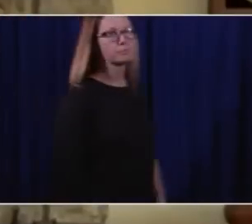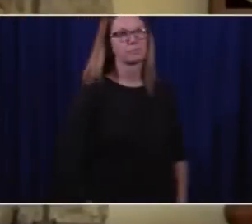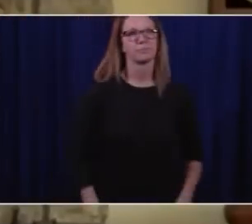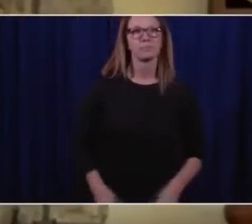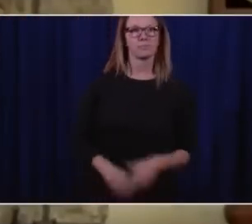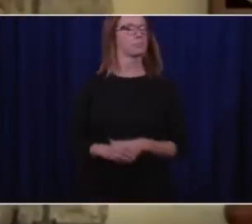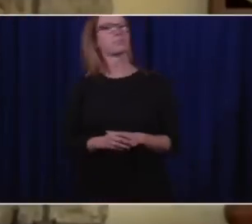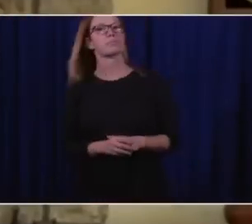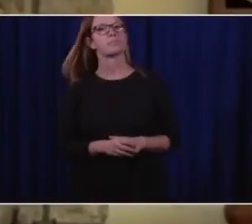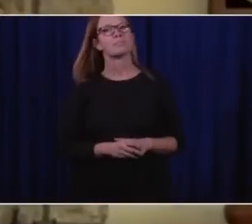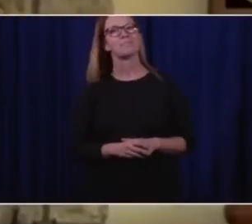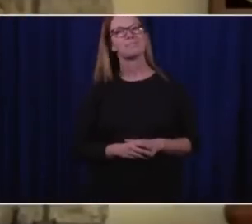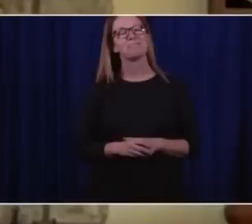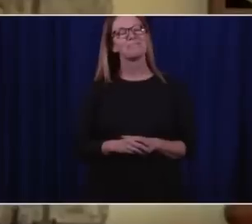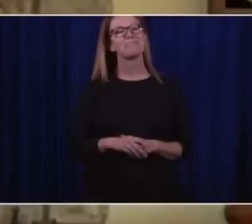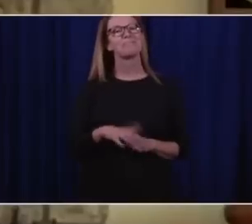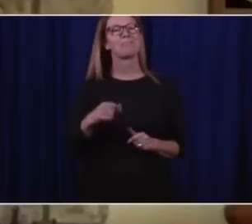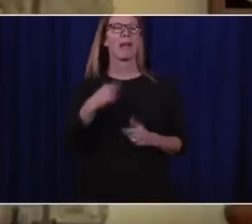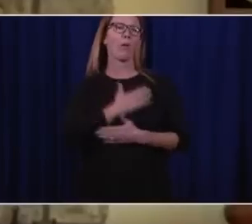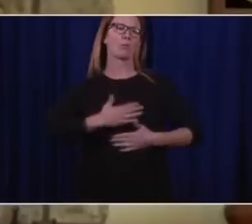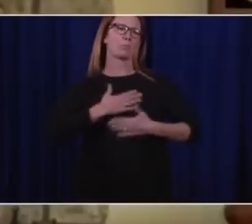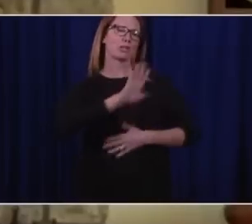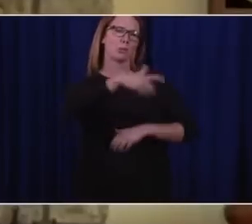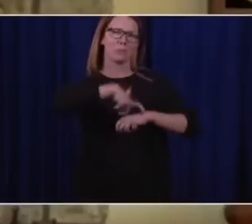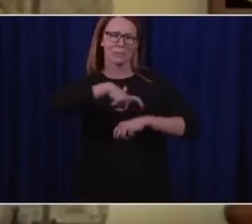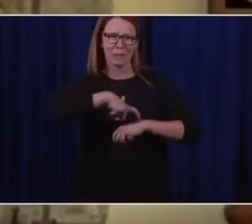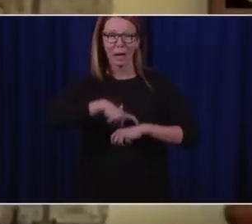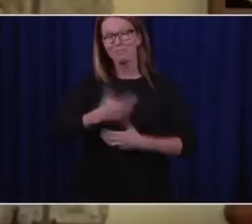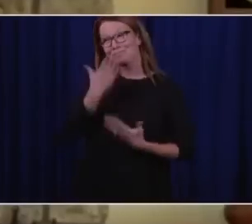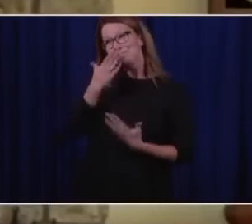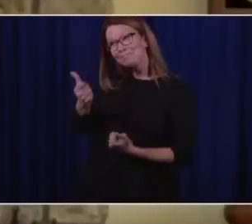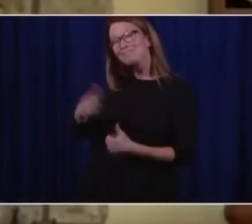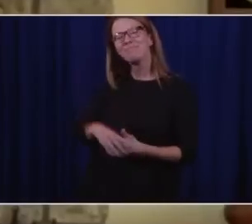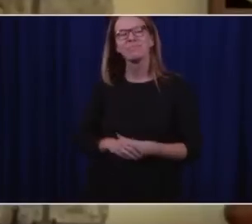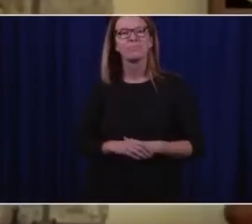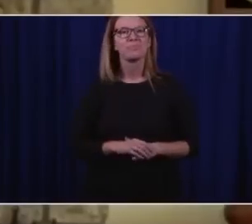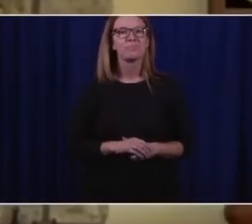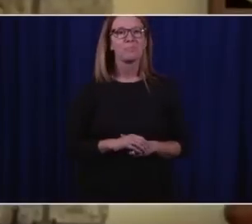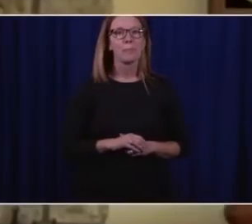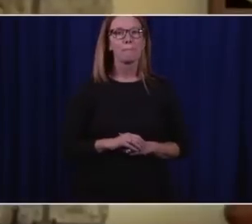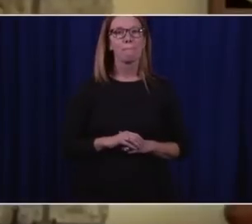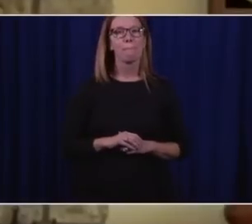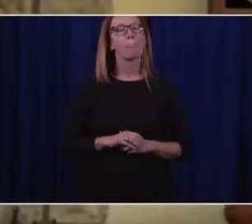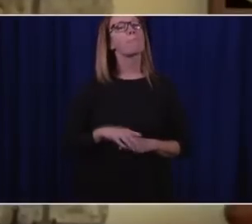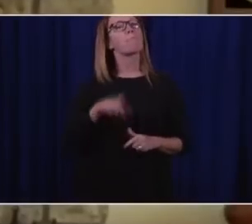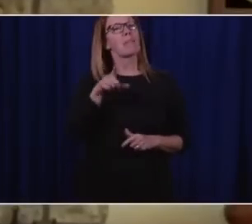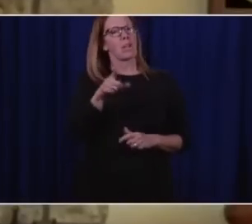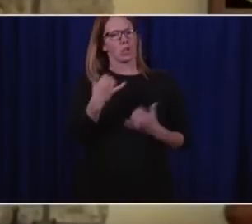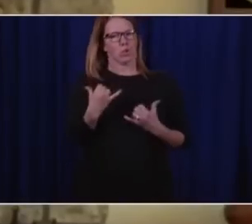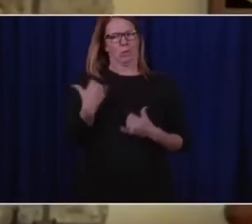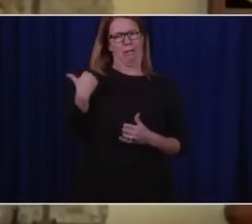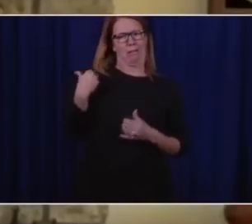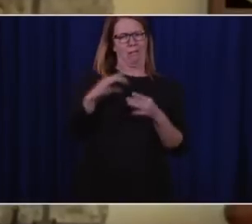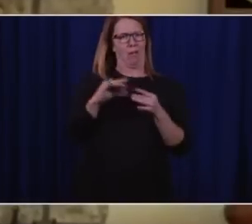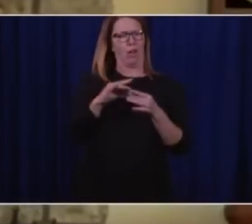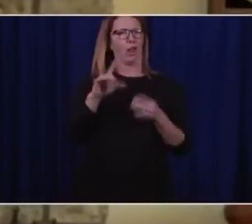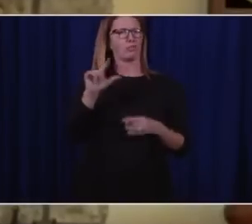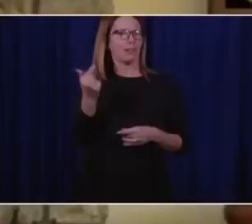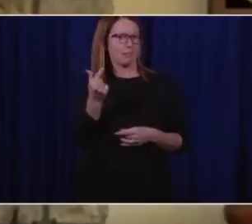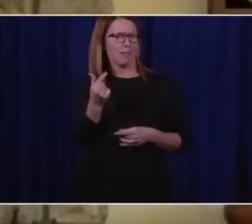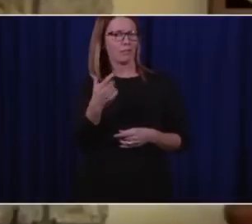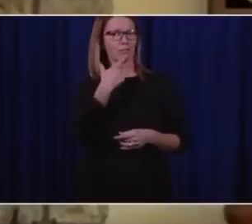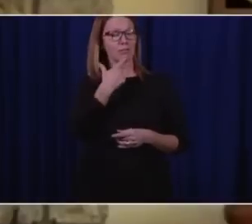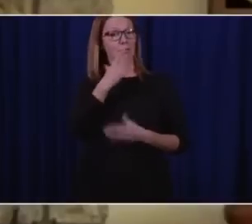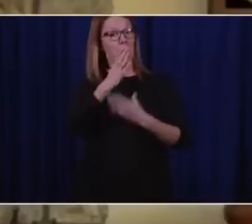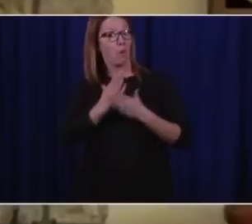Hi, Governor. Always appreciate the time. Thank you. earlier today, the lieutenant governor said that part of the